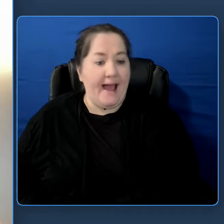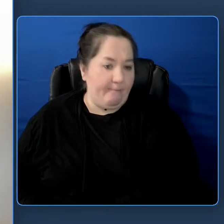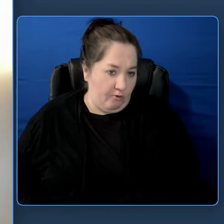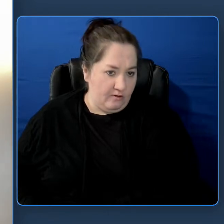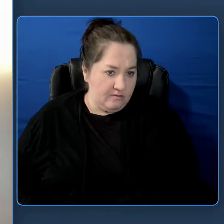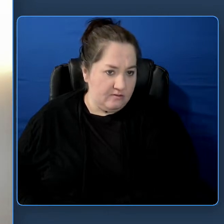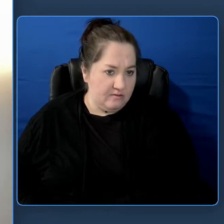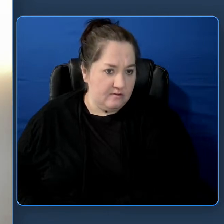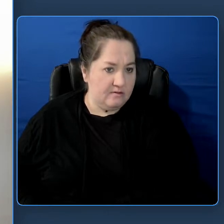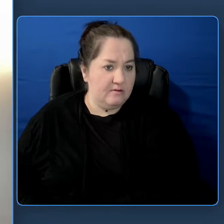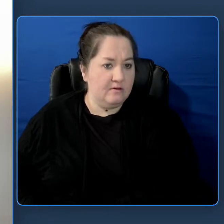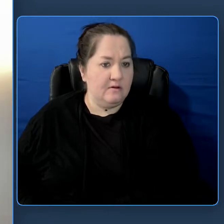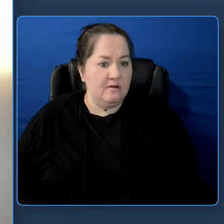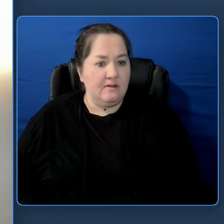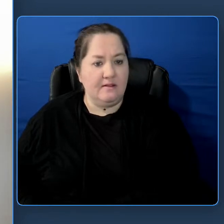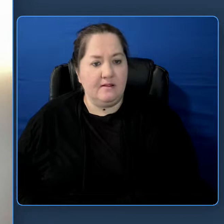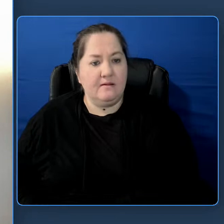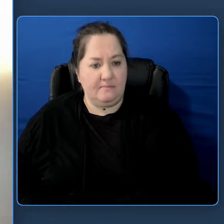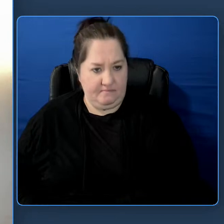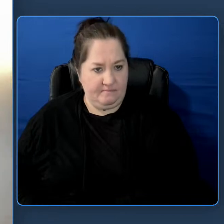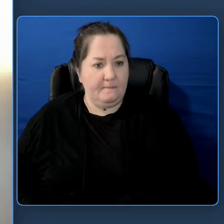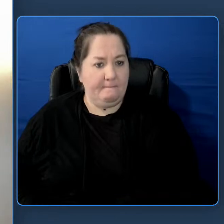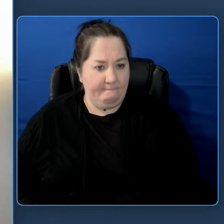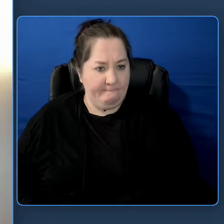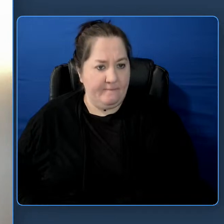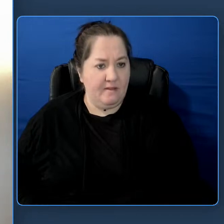announcements by Apple,